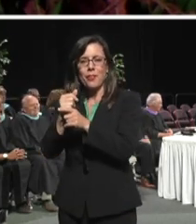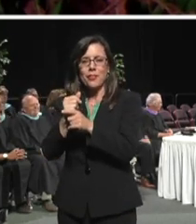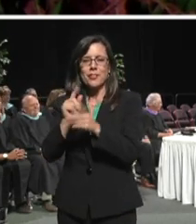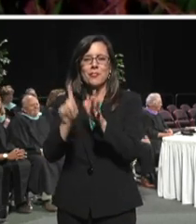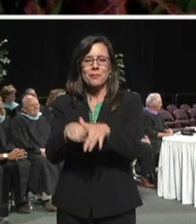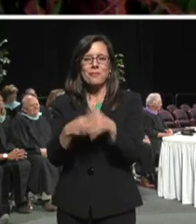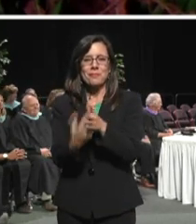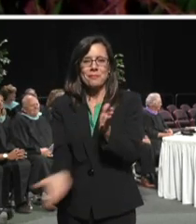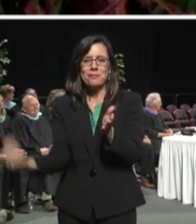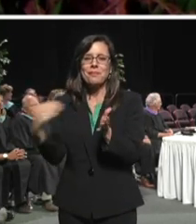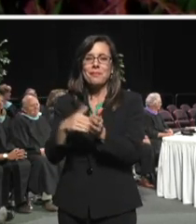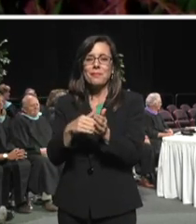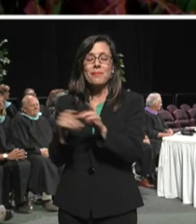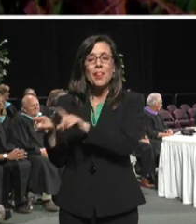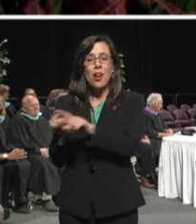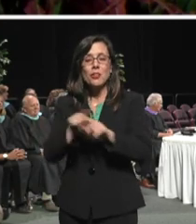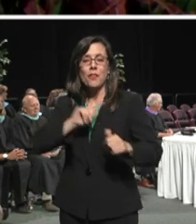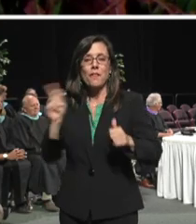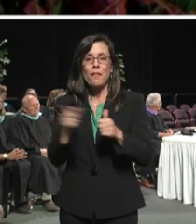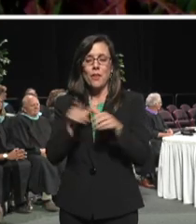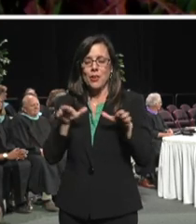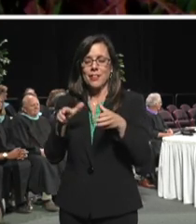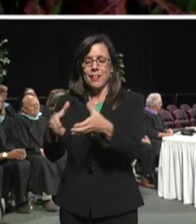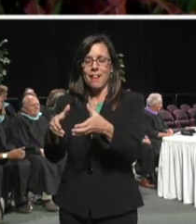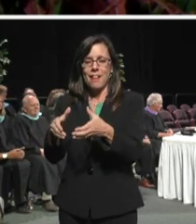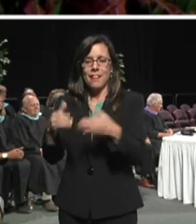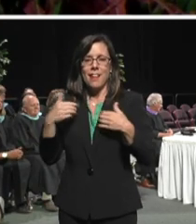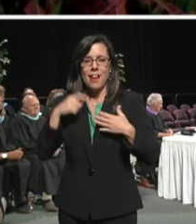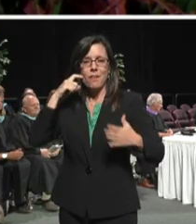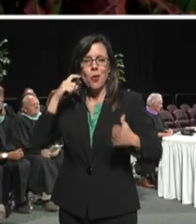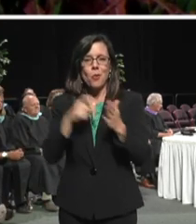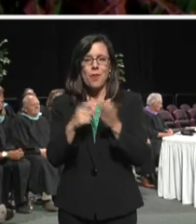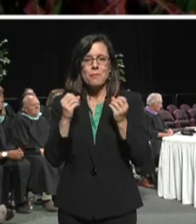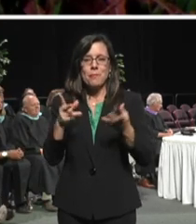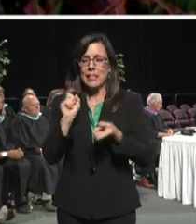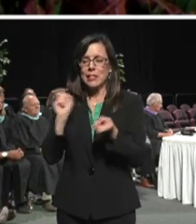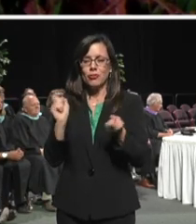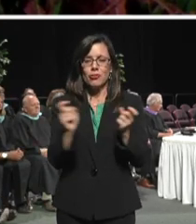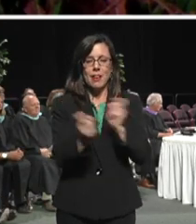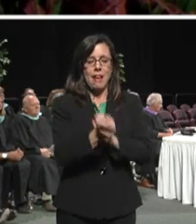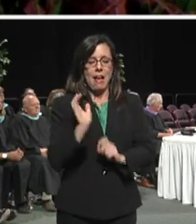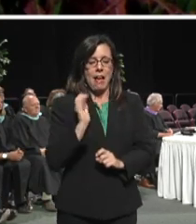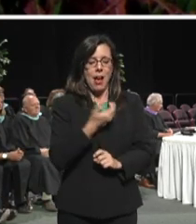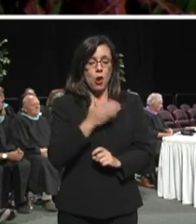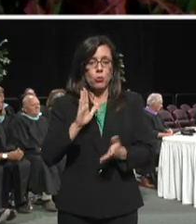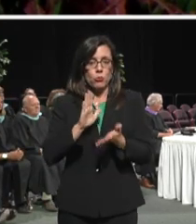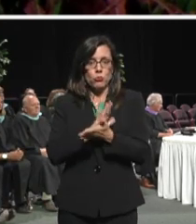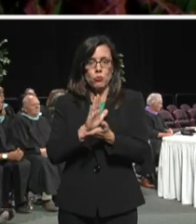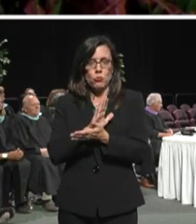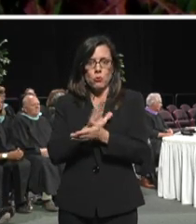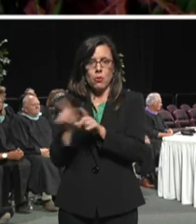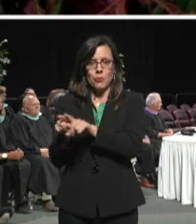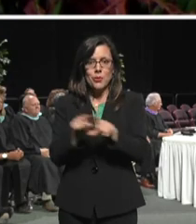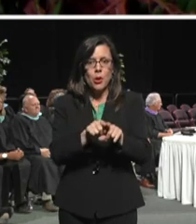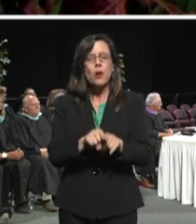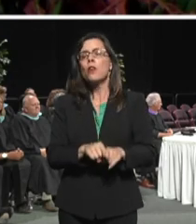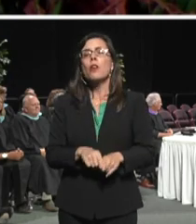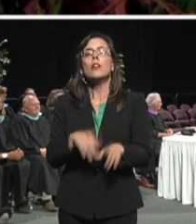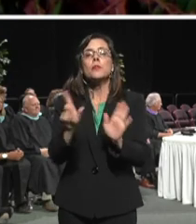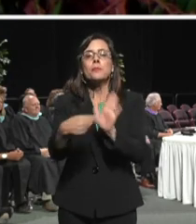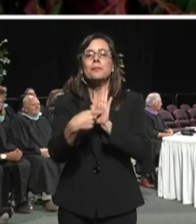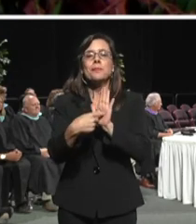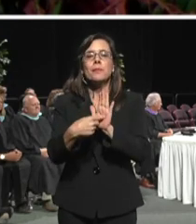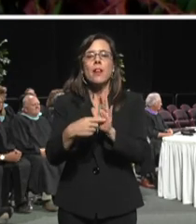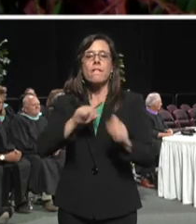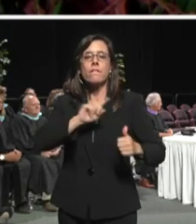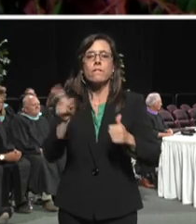But we are also the first graduating class to have witnessed many changes in our own school also. For example,